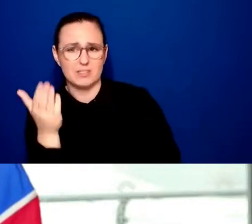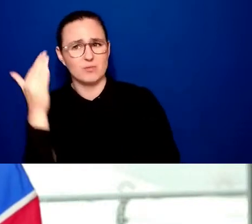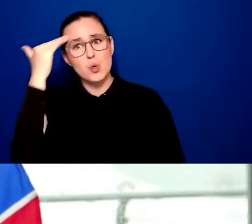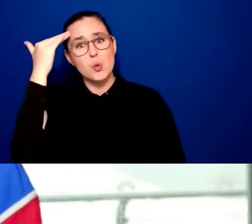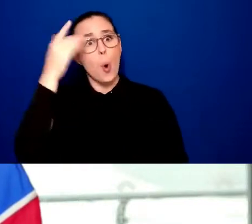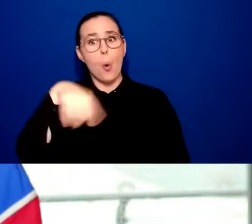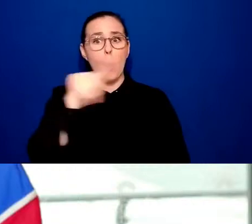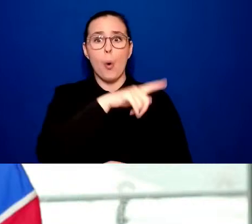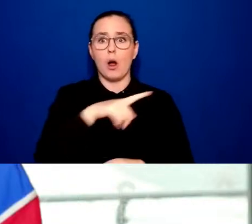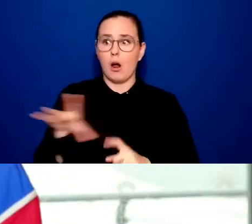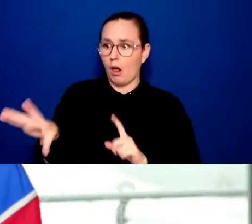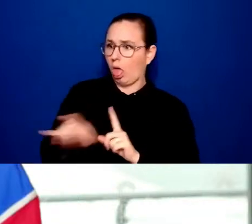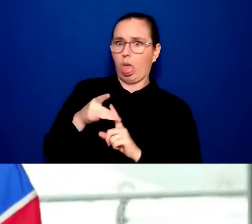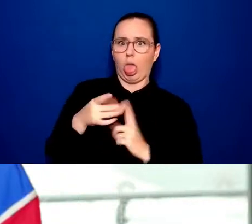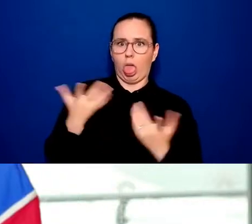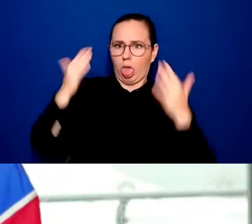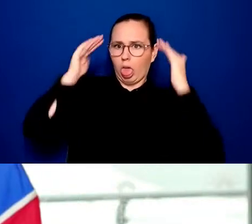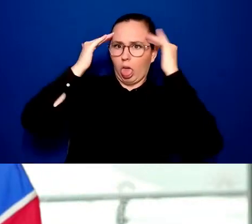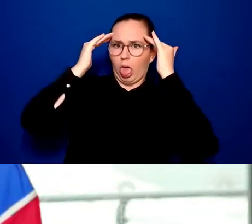more than